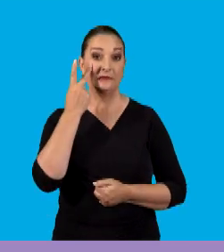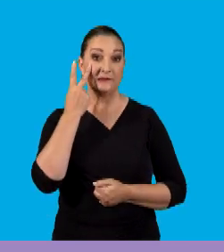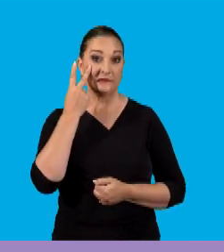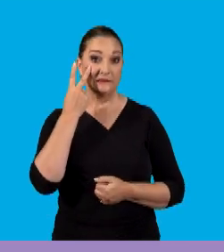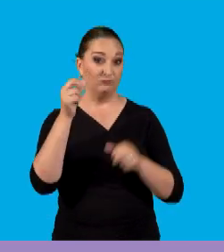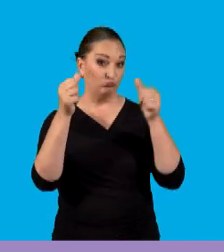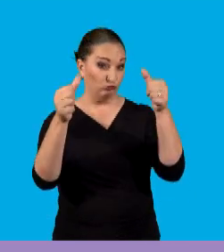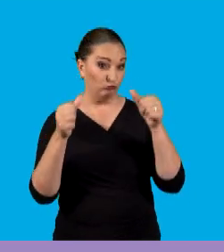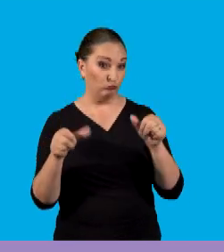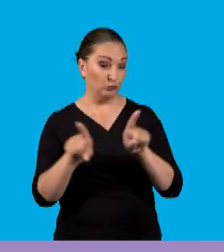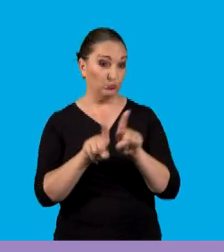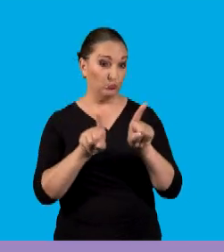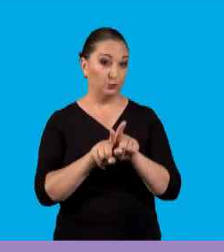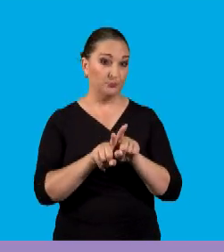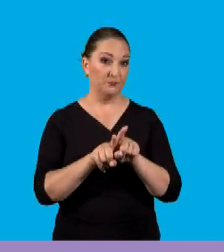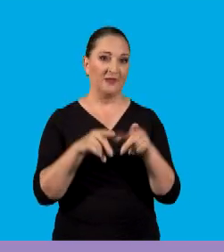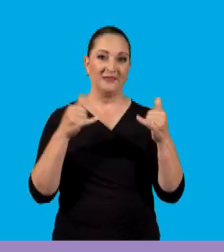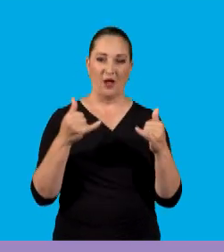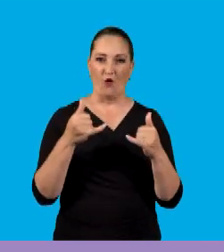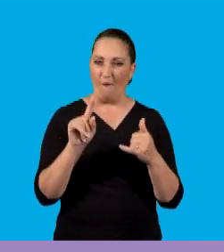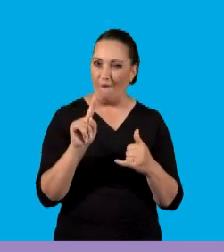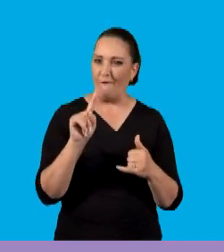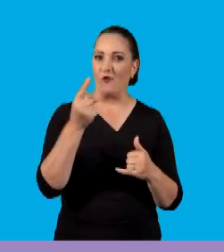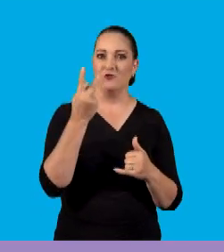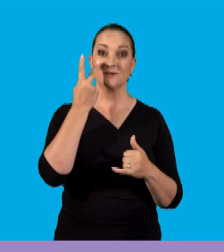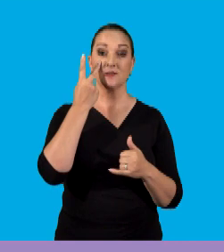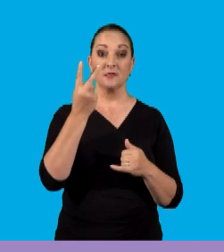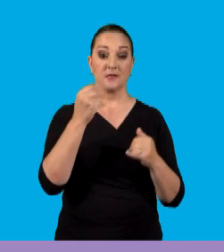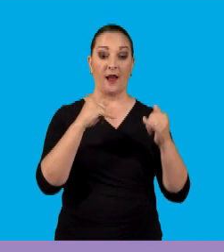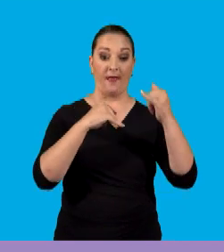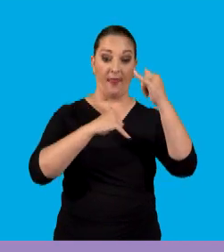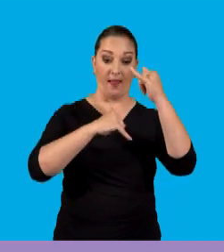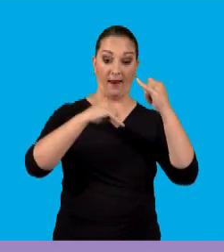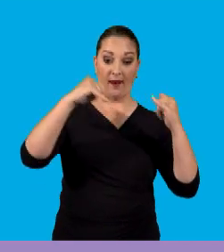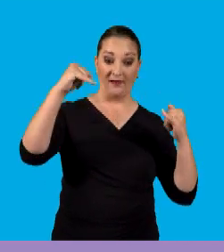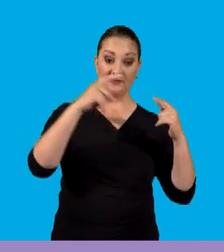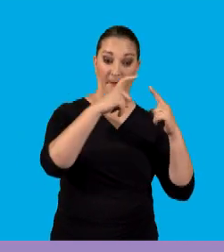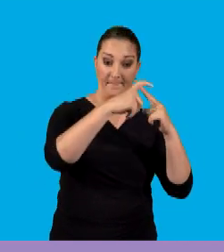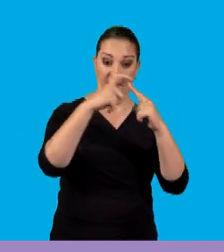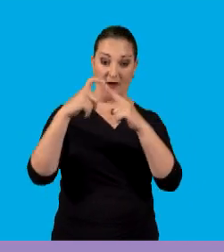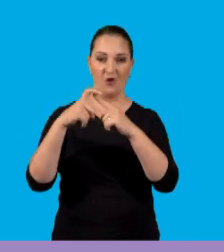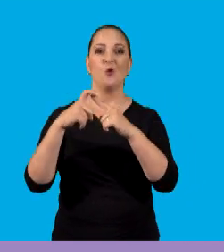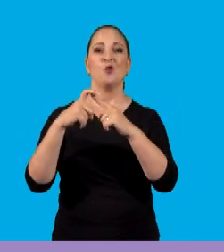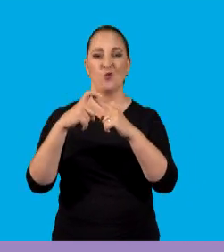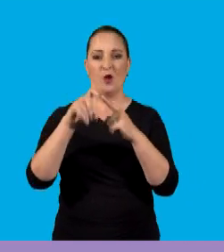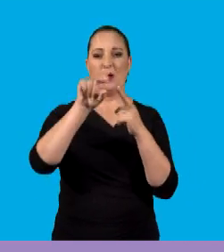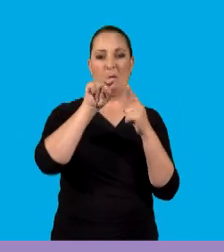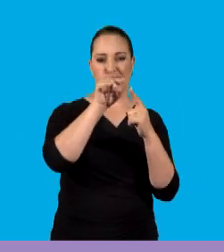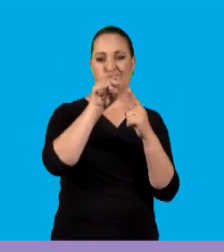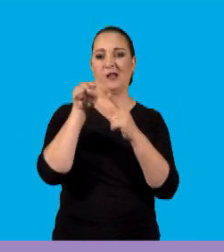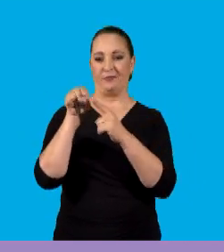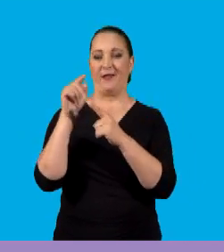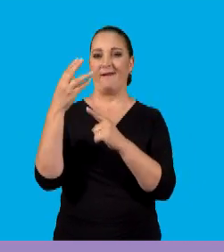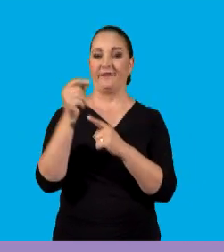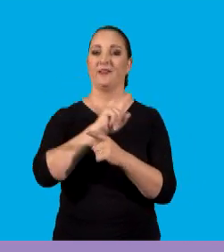When you see a diagram like that, the first thing that you look at is, are the lines parallel? When you see the arrowheads,